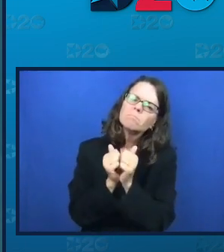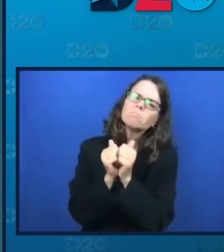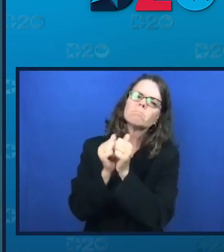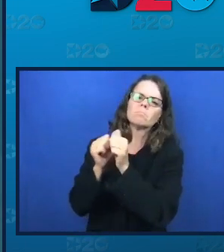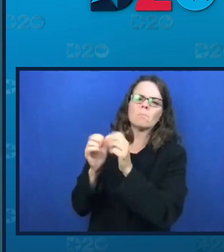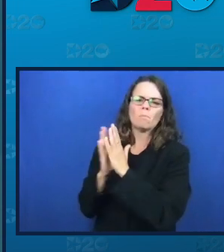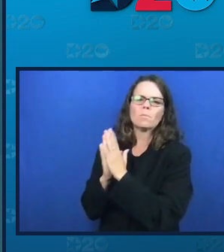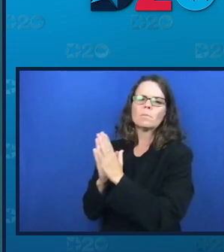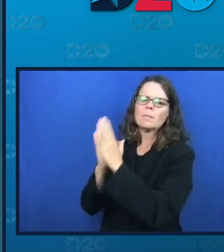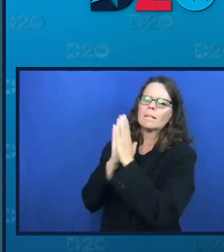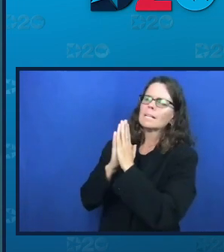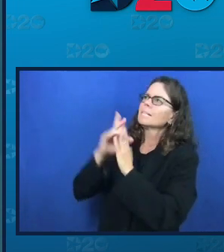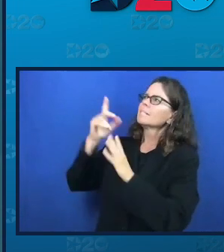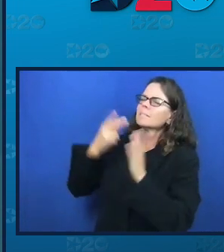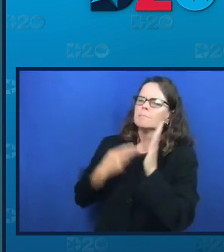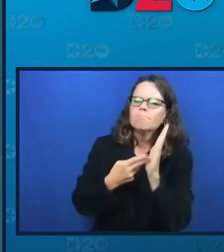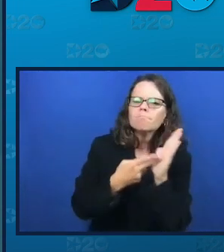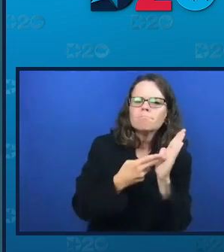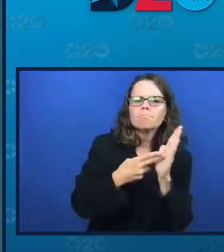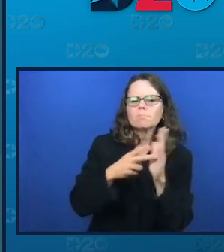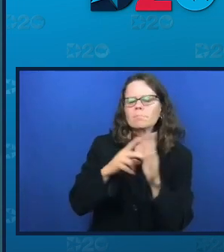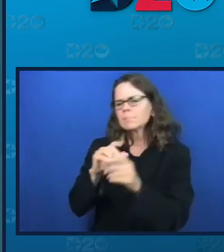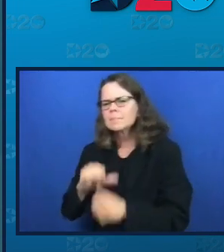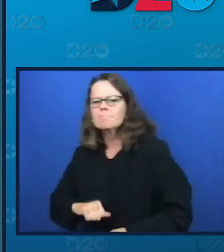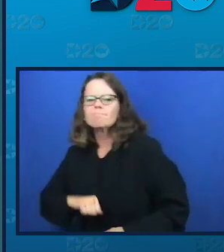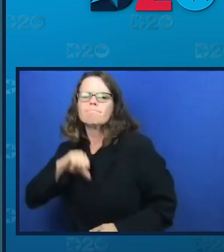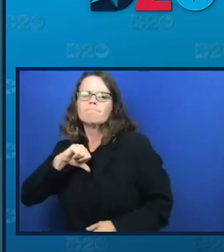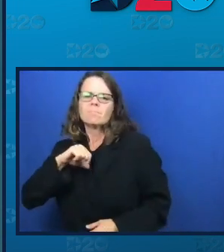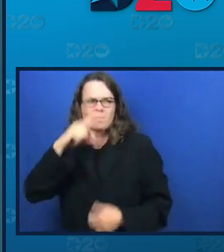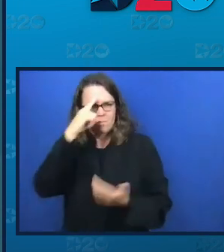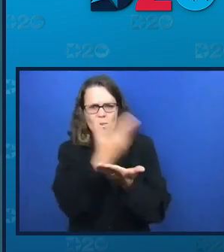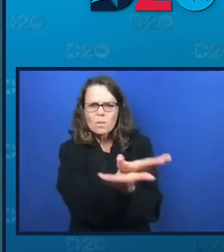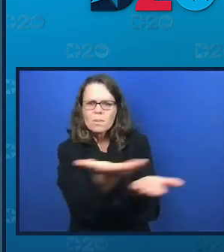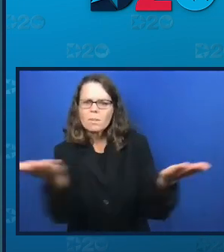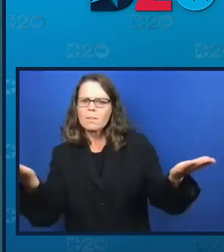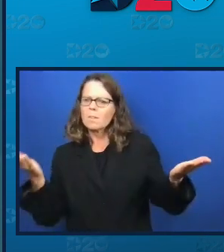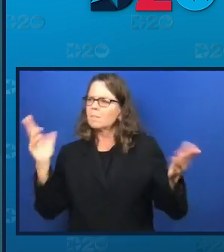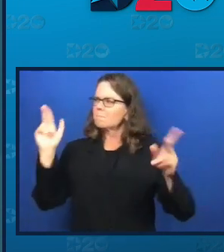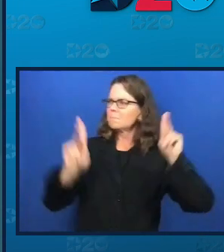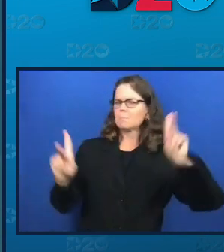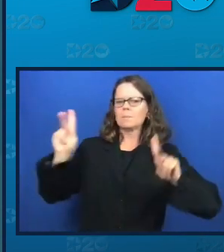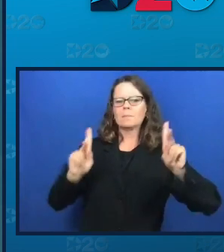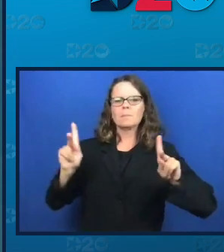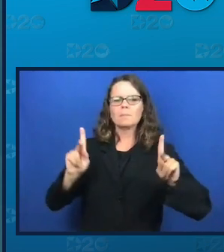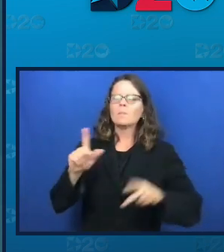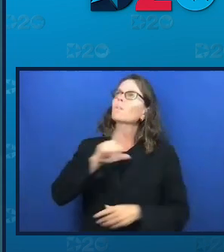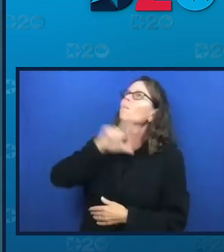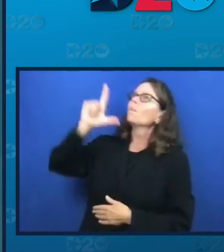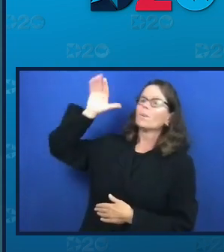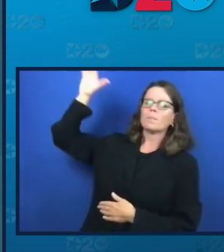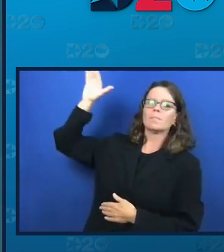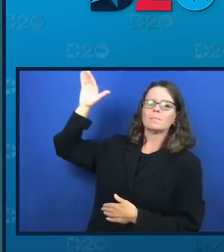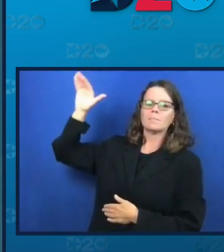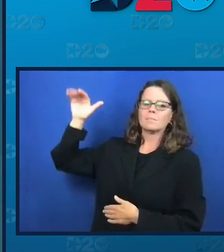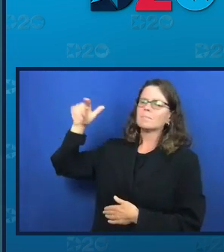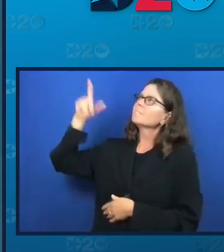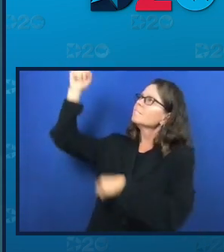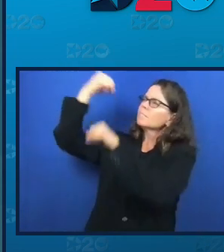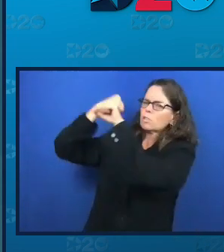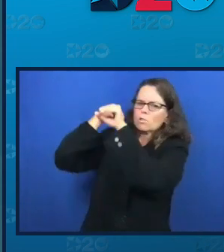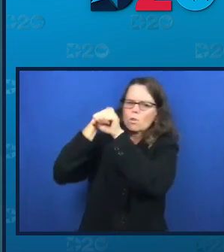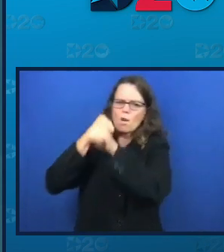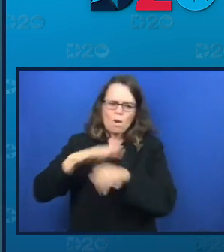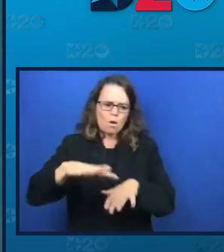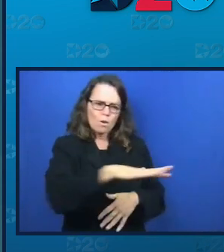inhabitants. O Lord, our guardian who neither slumbers nor sleeps, awaken us to the